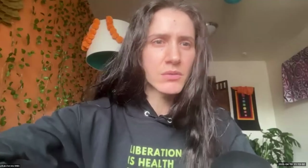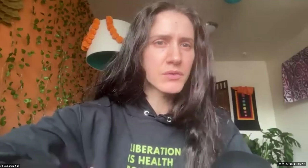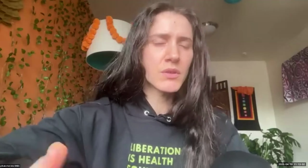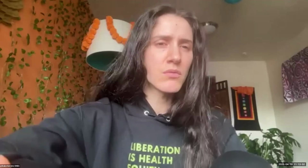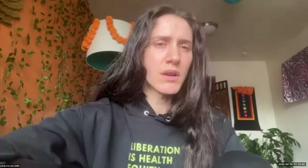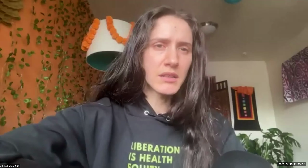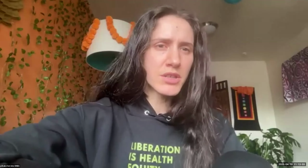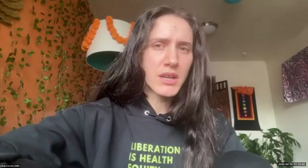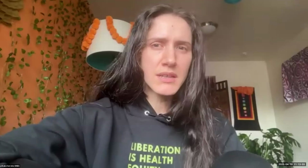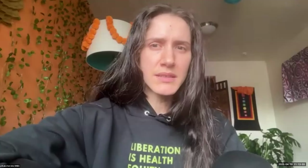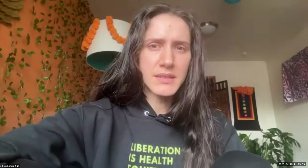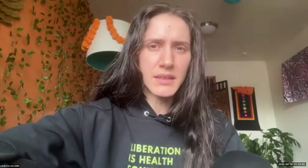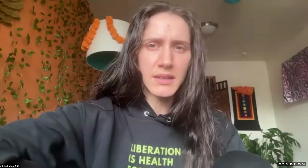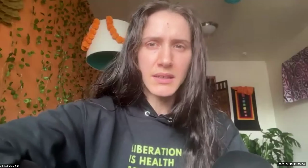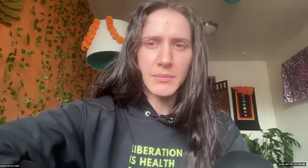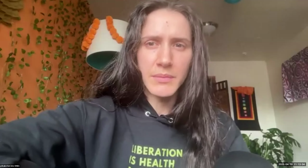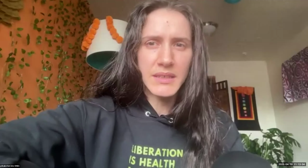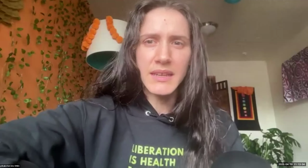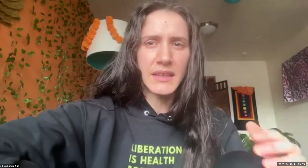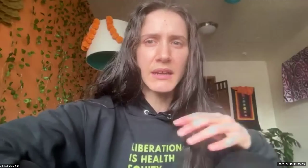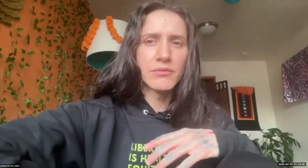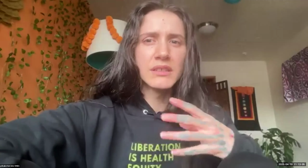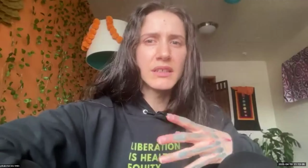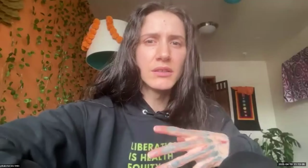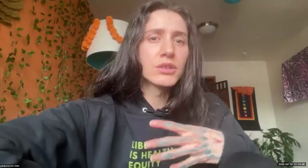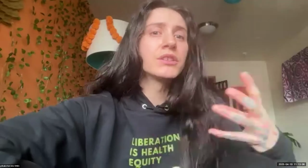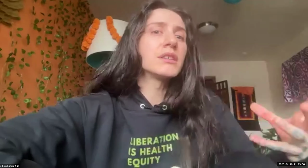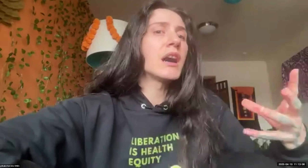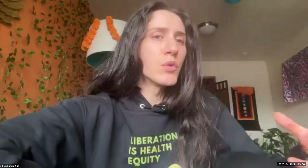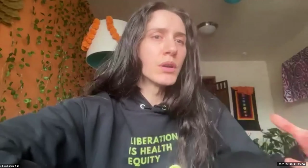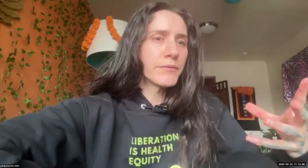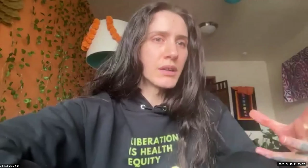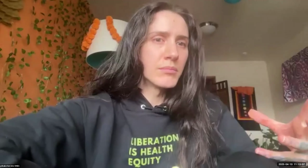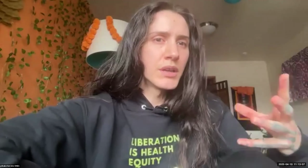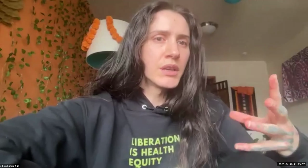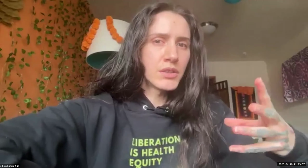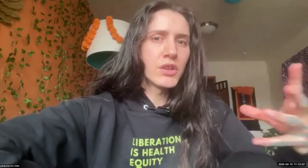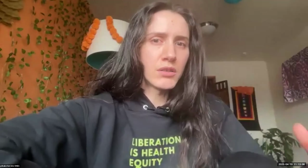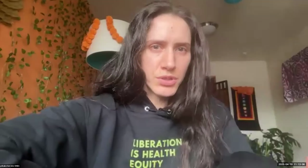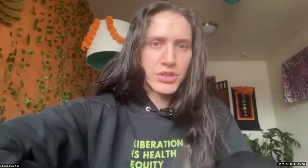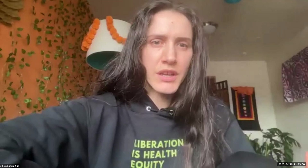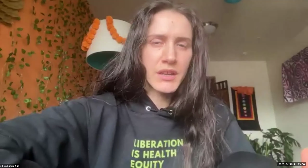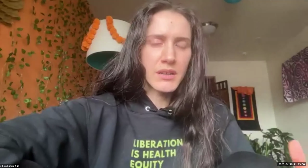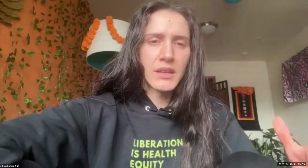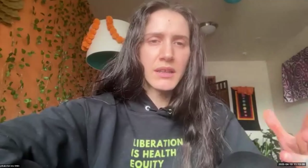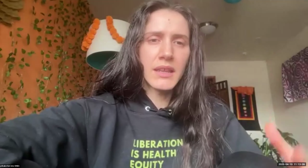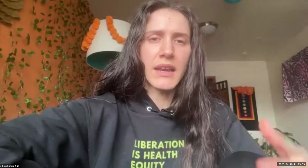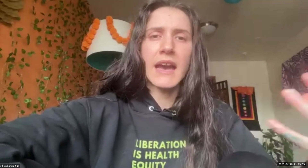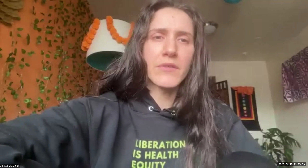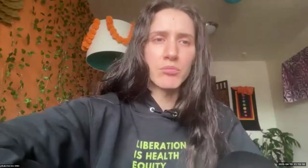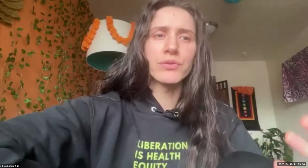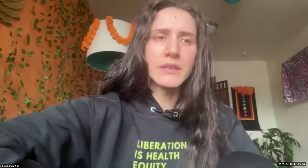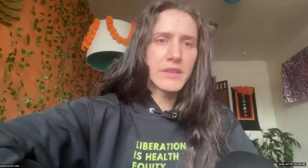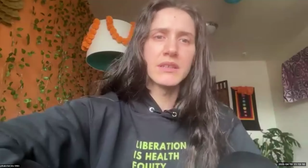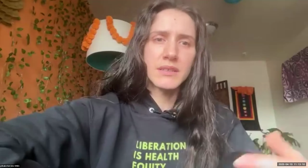I felt so energized. And yeah, like I really learned a lot more from y'all share than